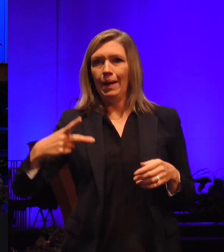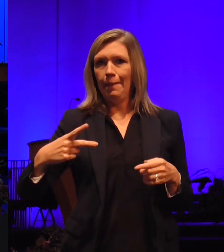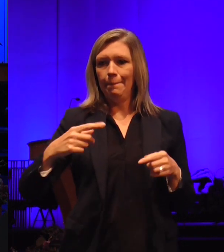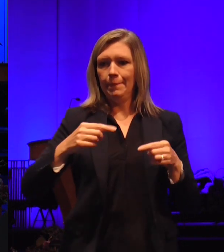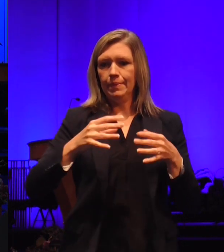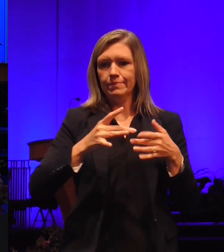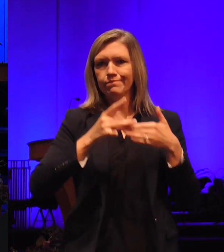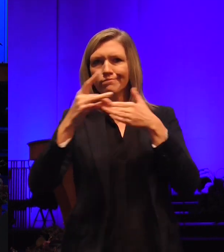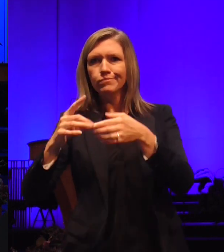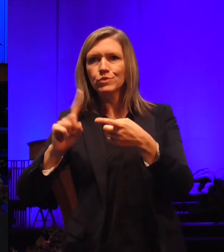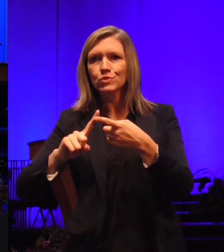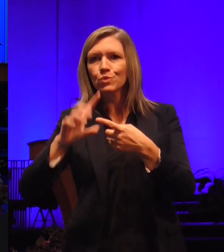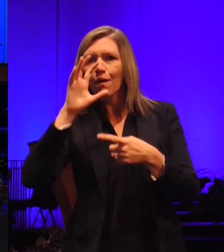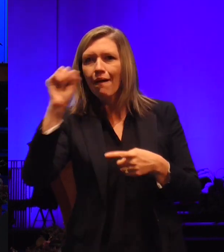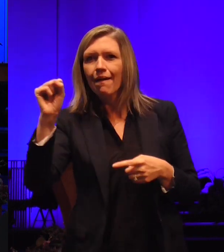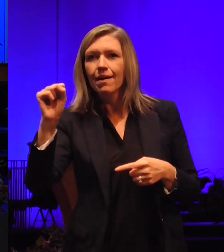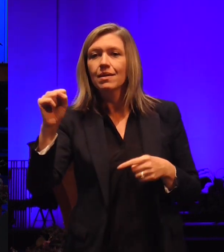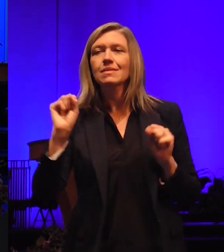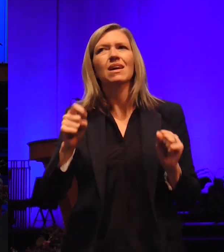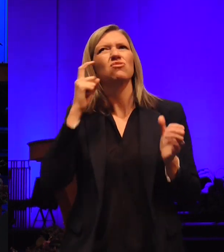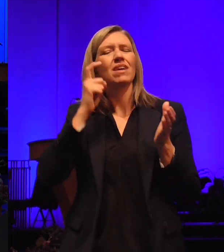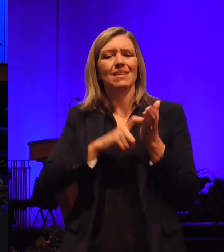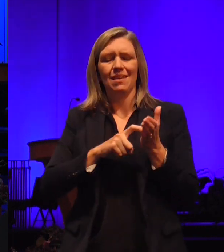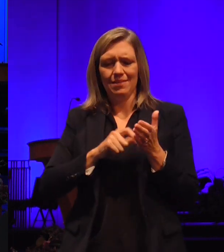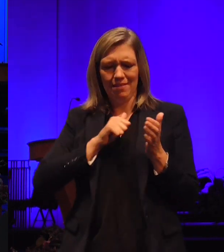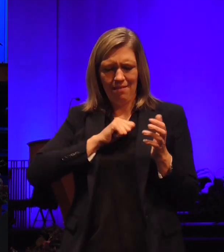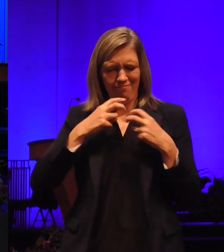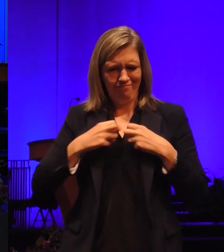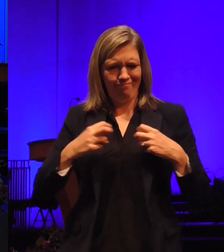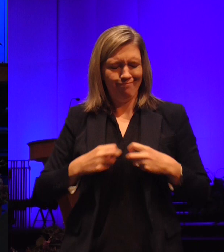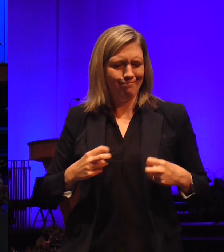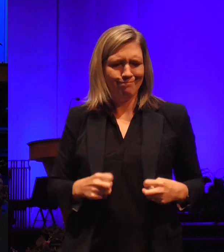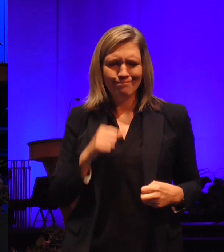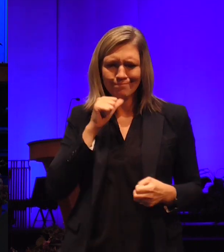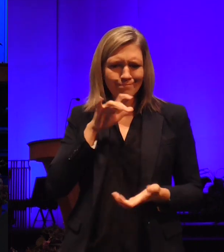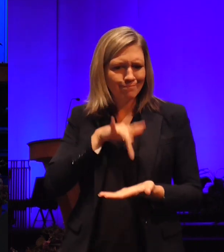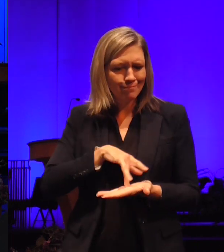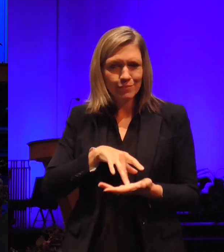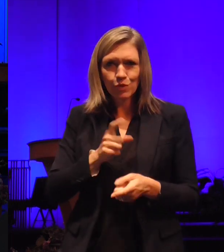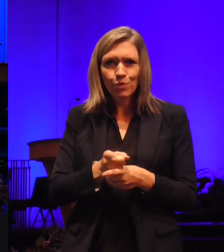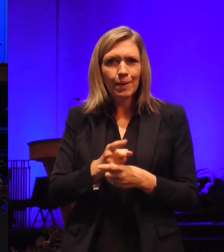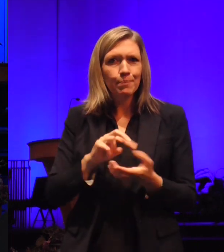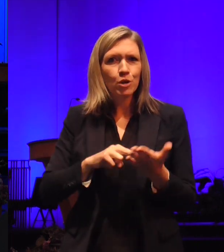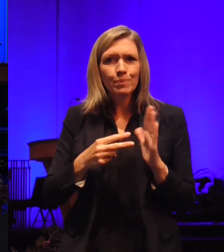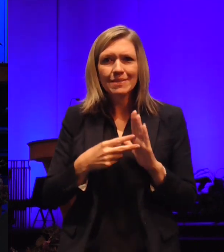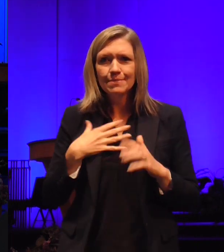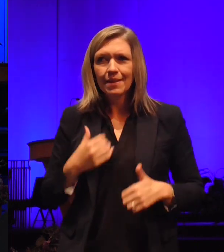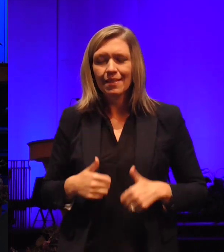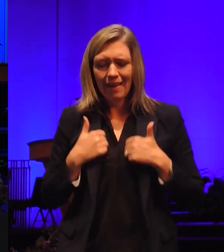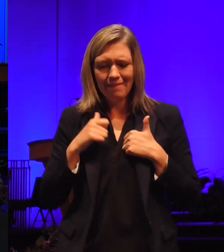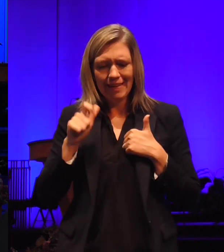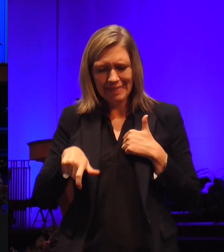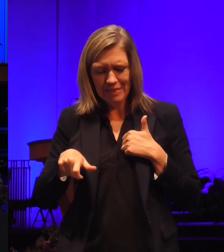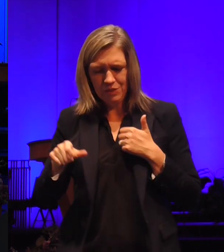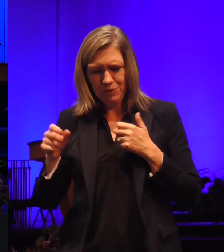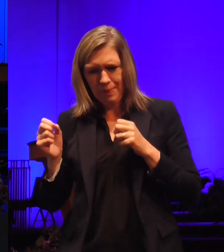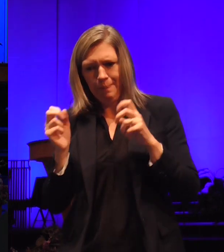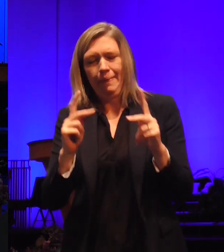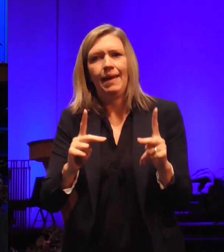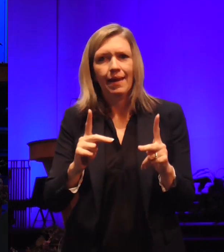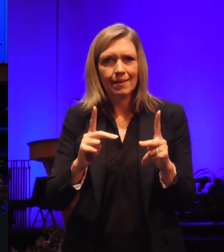to recognize that I'm not centered in the right purpose of my life right now, and I need to get back to